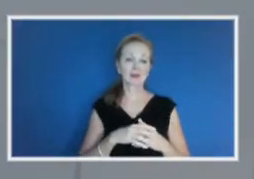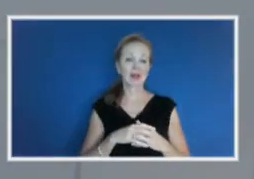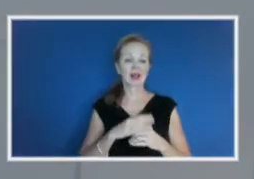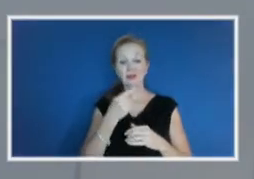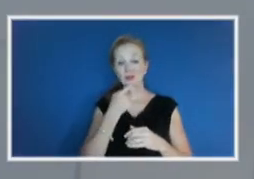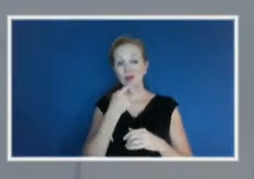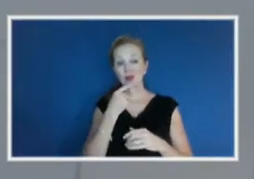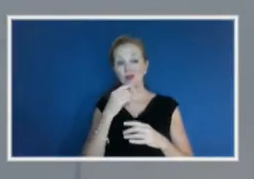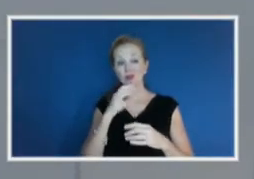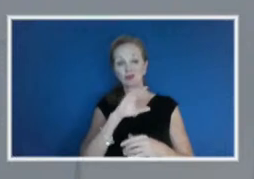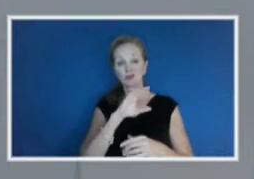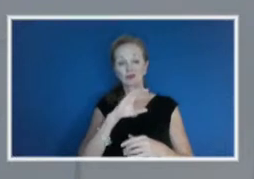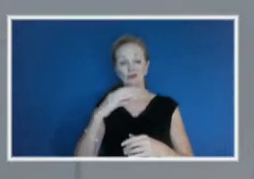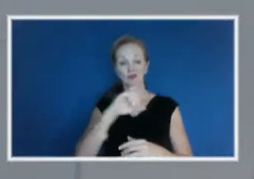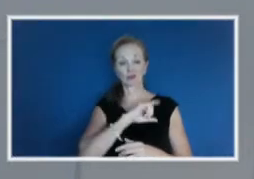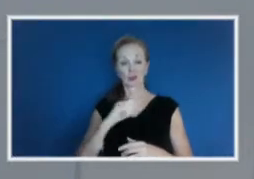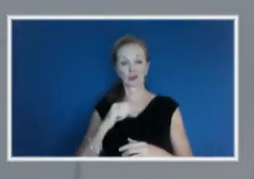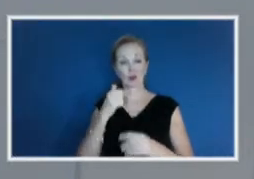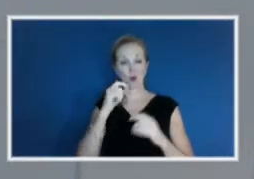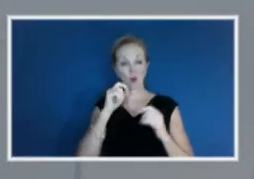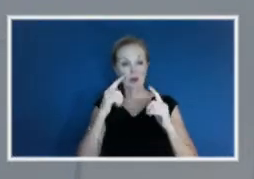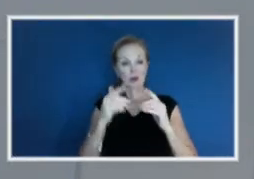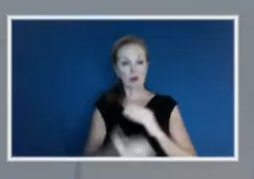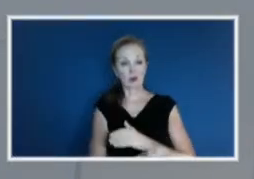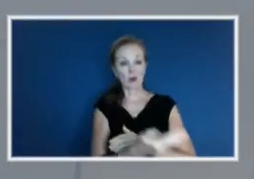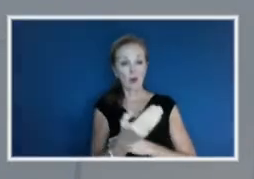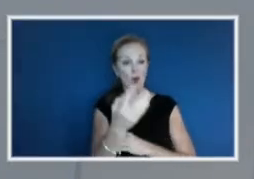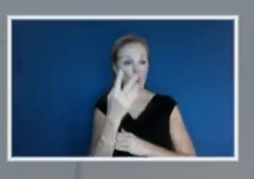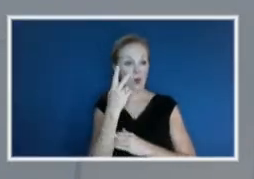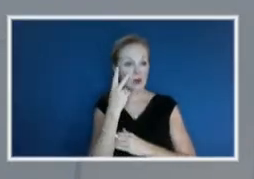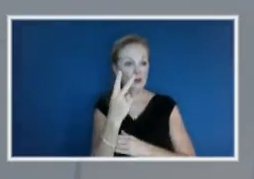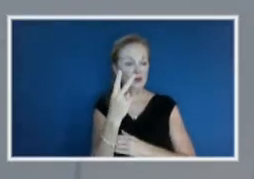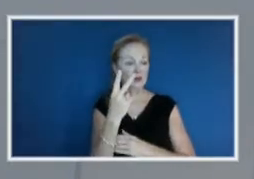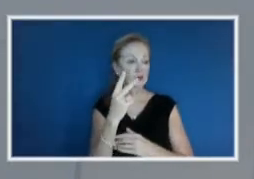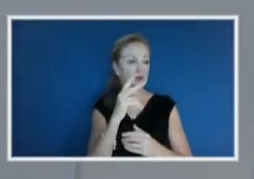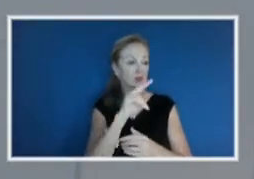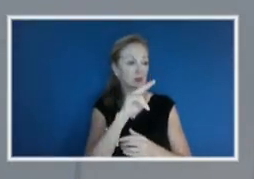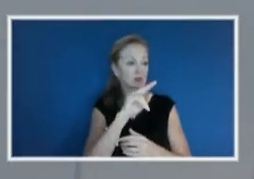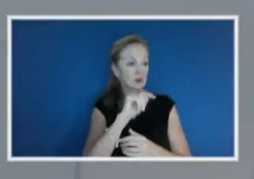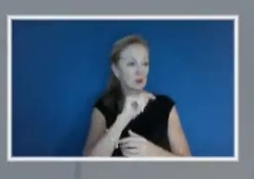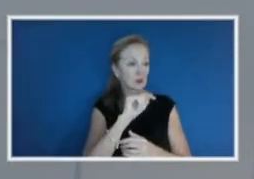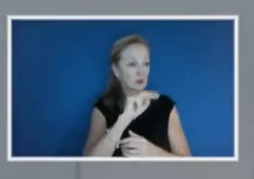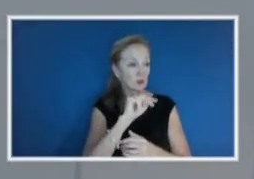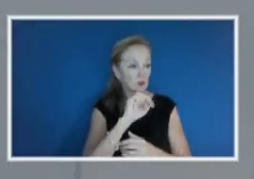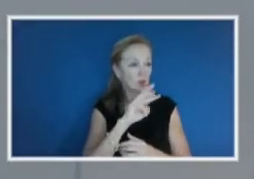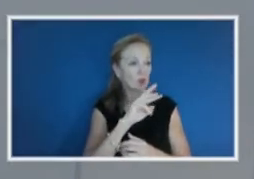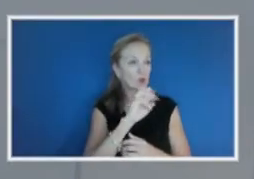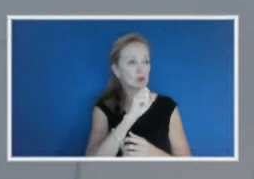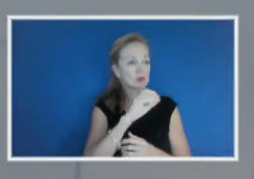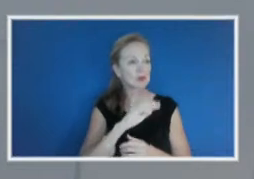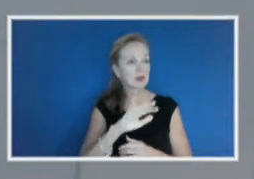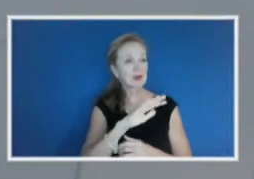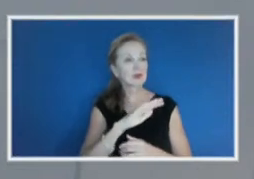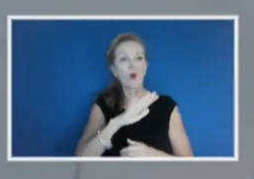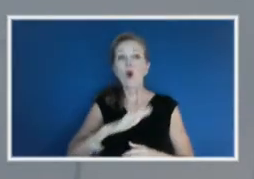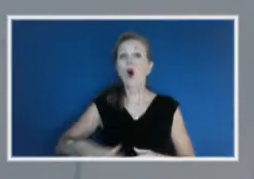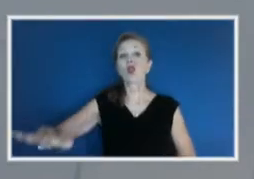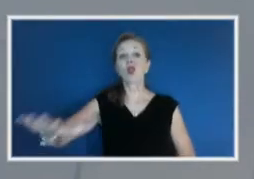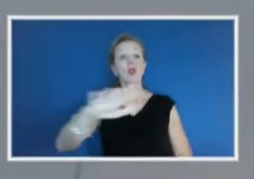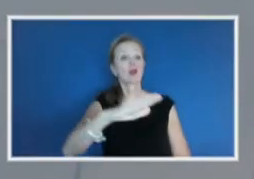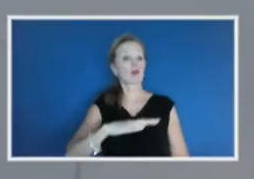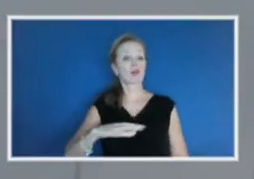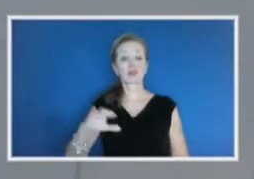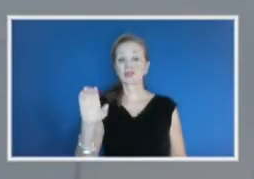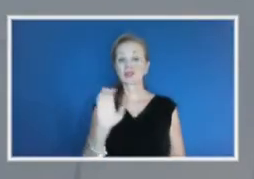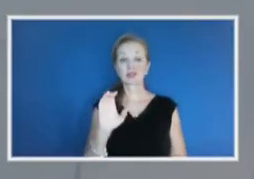about waking up every morning watching the news in terms of what's happening throughout the city. It's throughout the city. It's just not in in